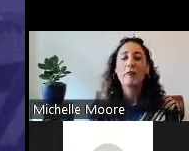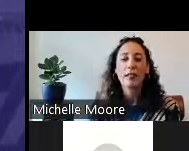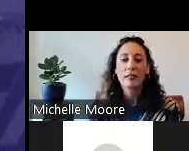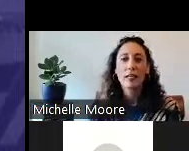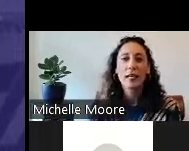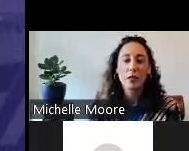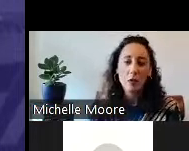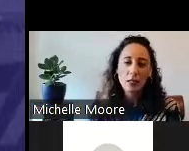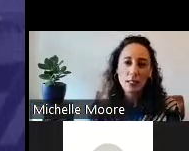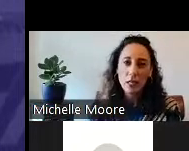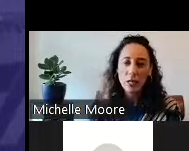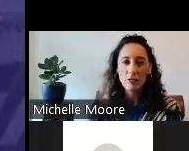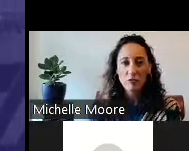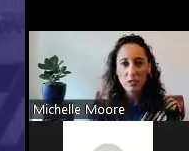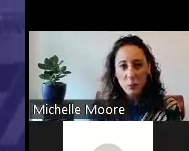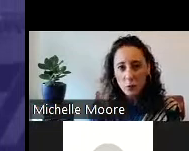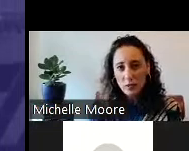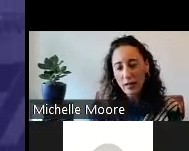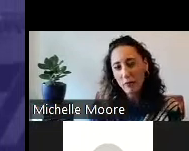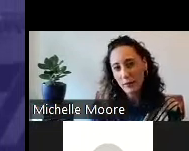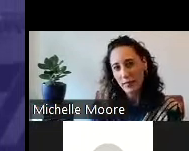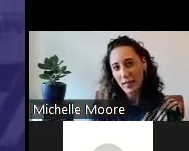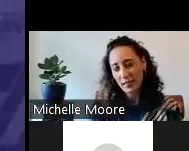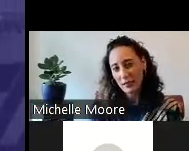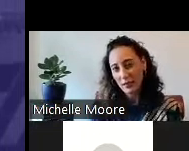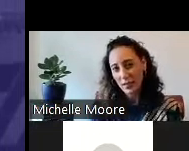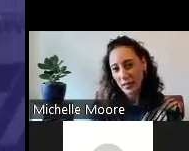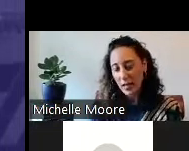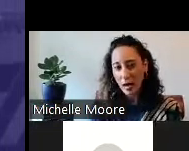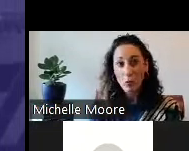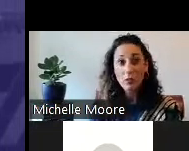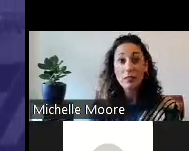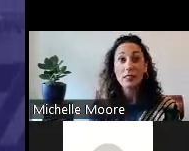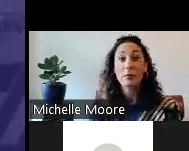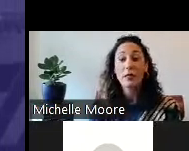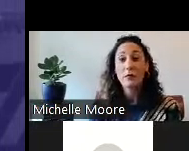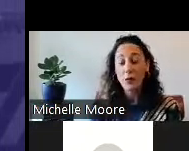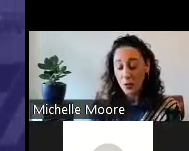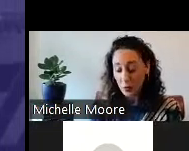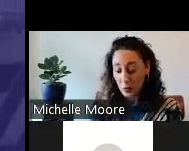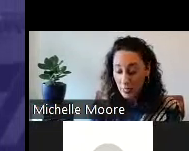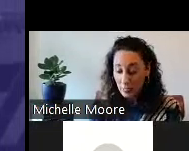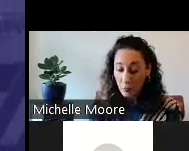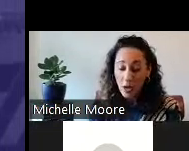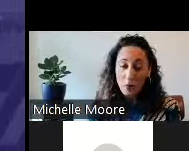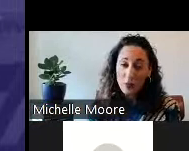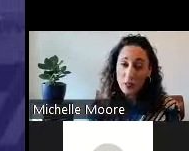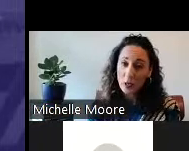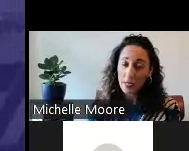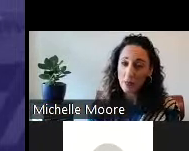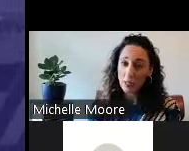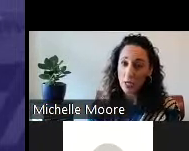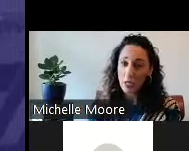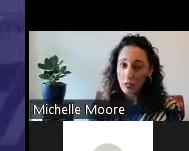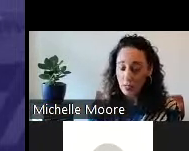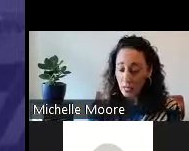at race equality through sport and physical activity. And what does this mean for you? So we're hoping that you'll be able